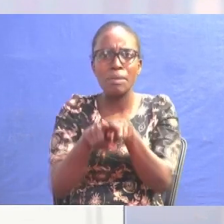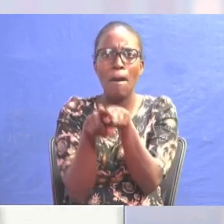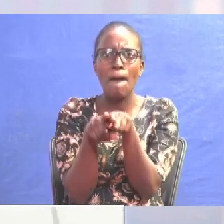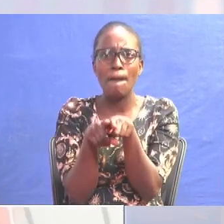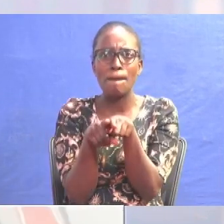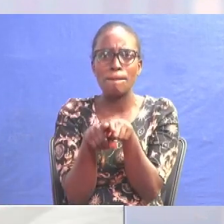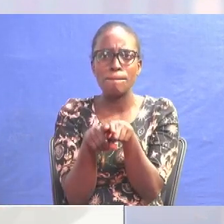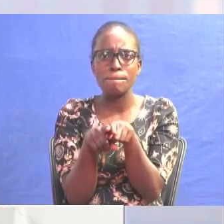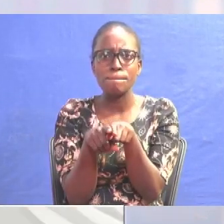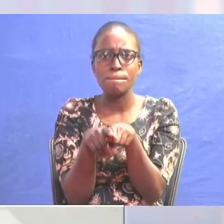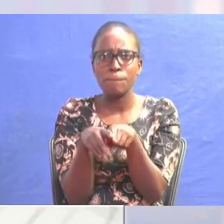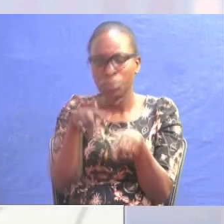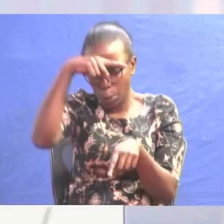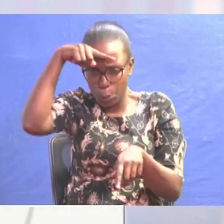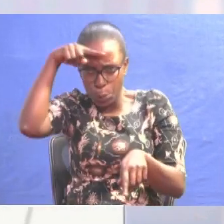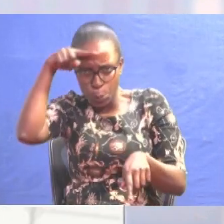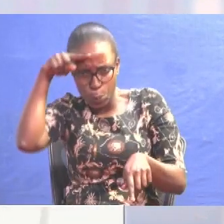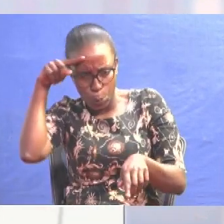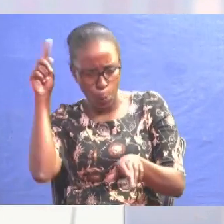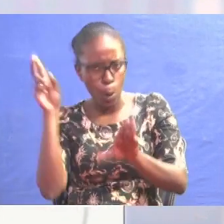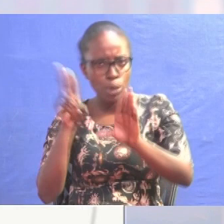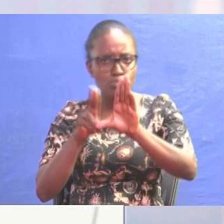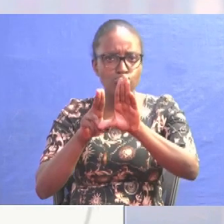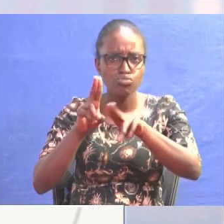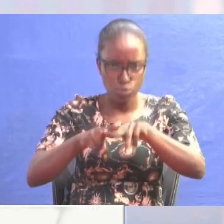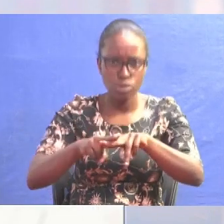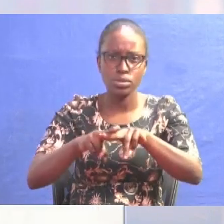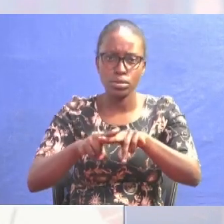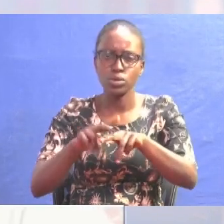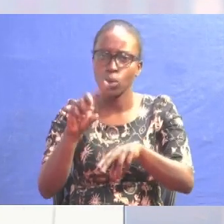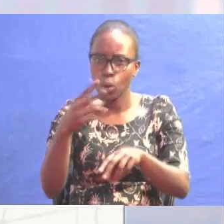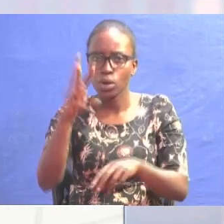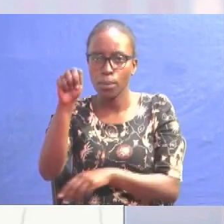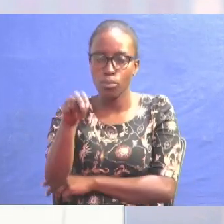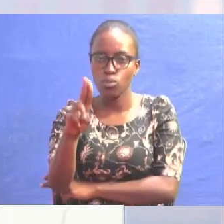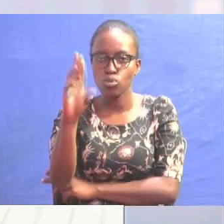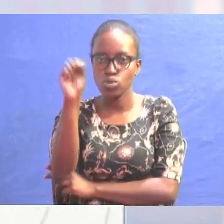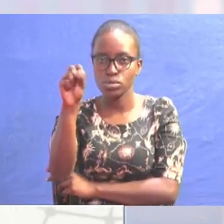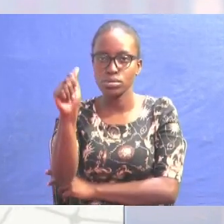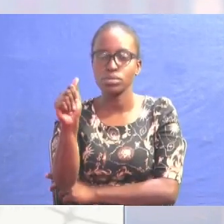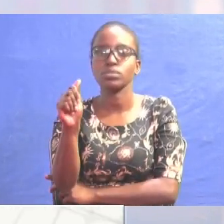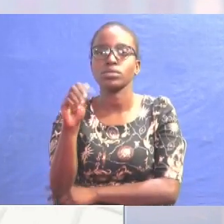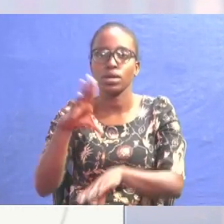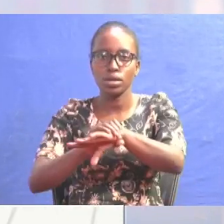the hot seat that he seeks to inherit from Musa Faki Mahamat?